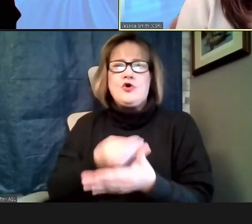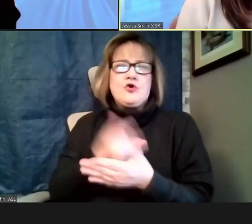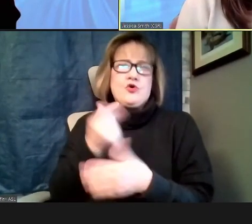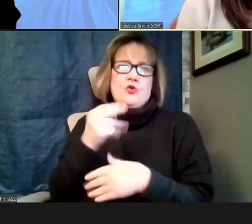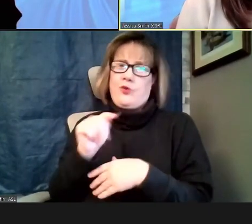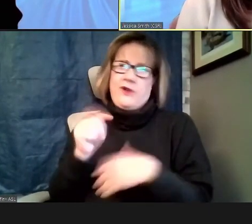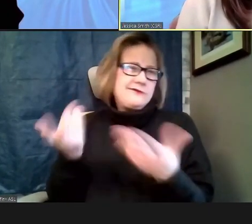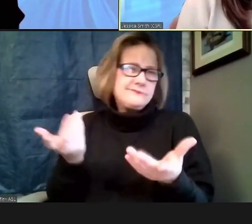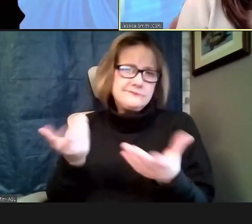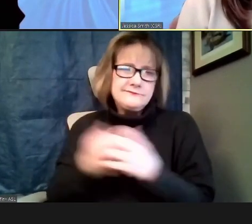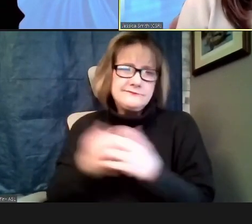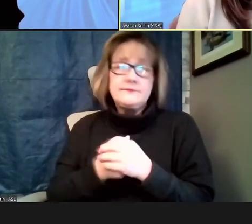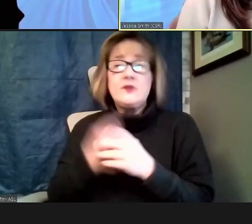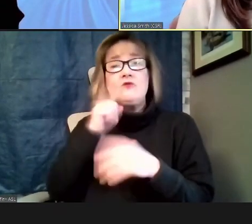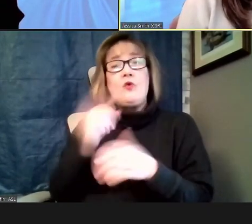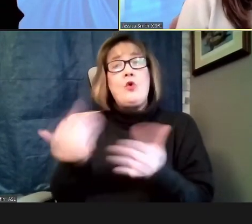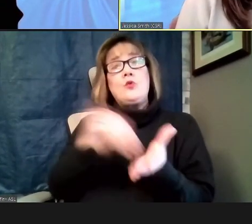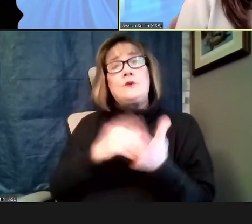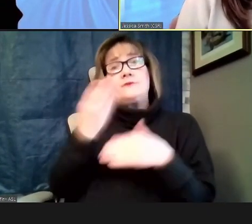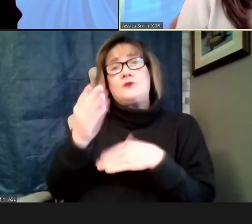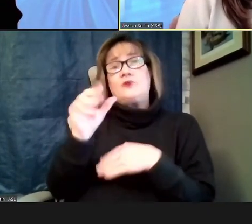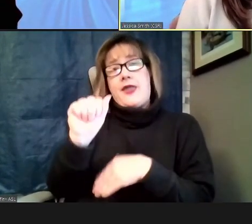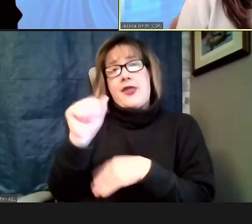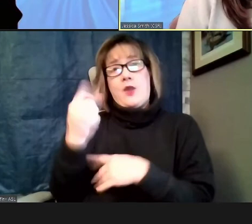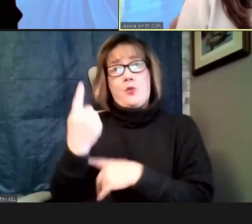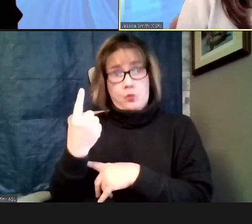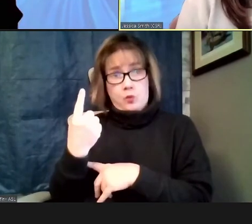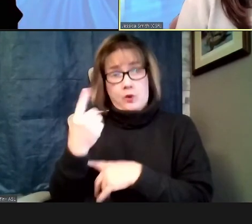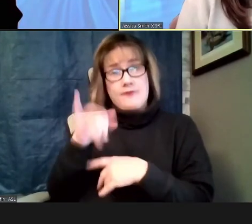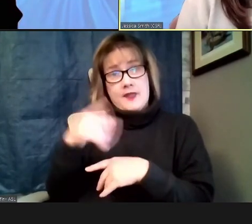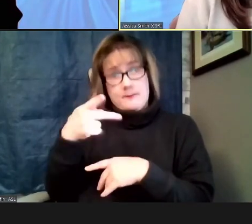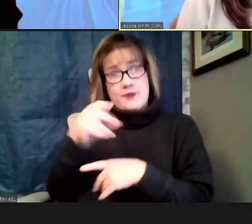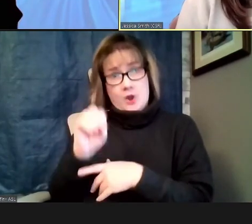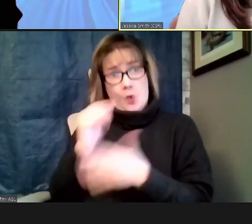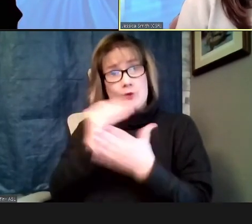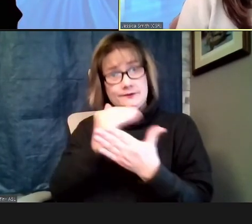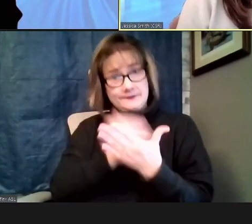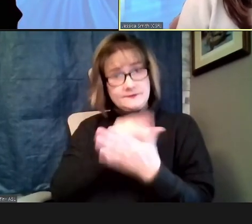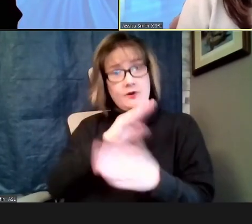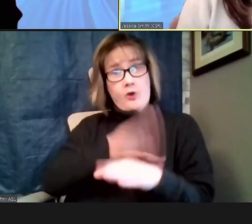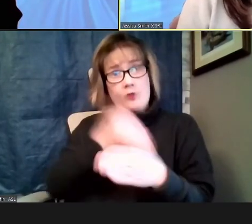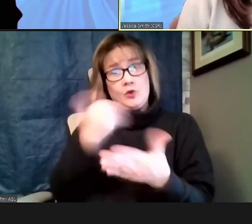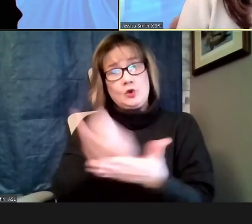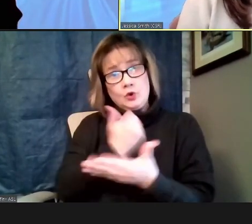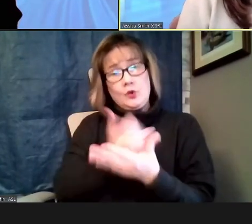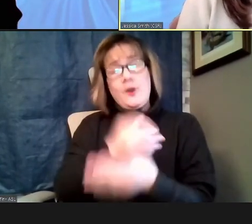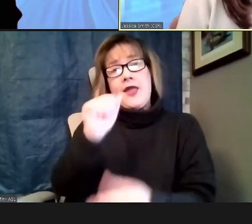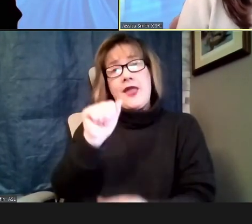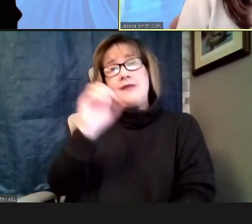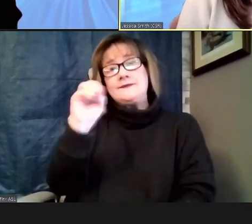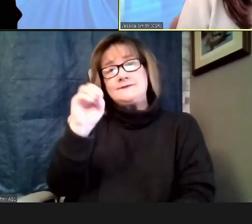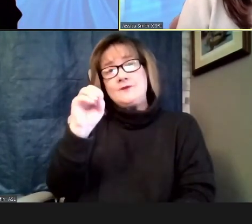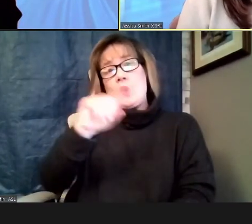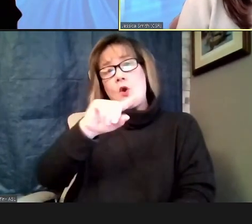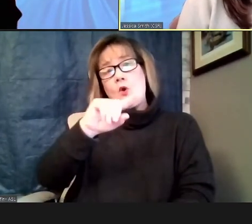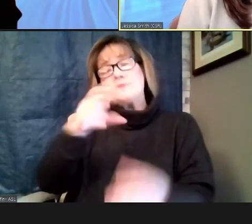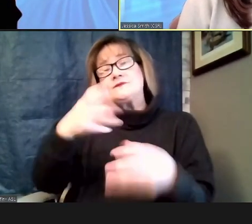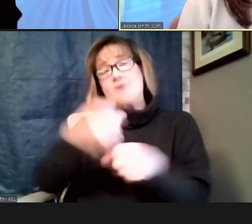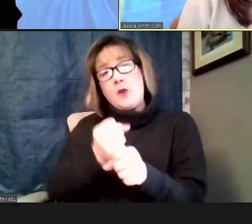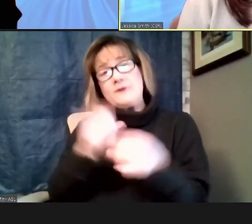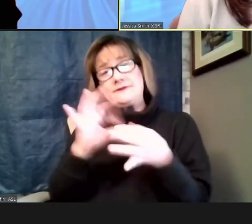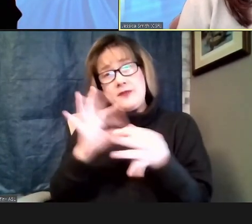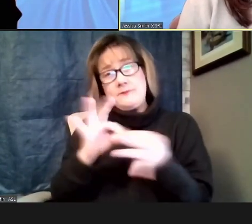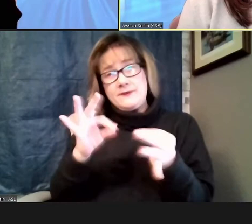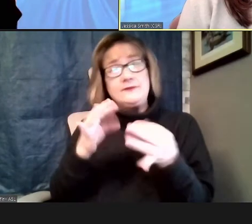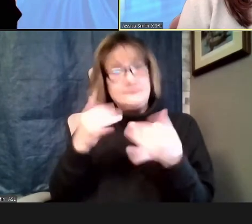And for resubmission A1, is the PO listed on the new A0 summary statement still the point of